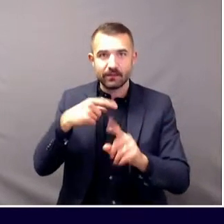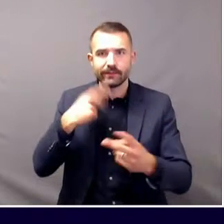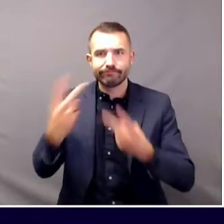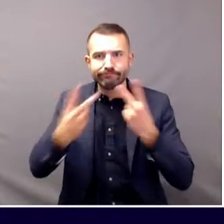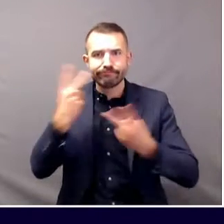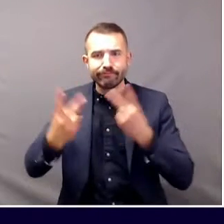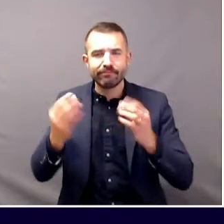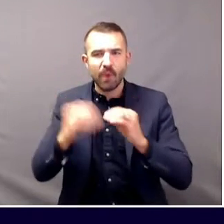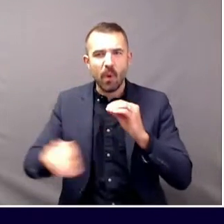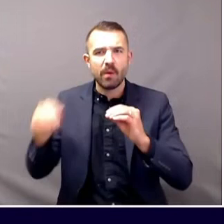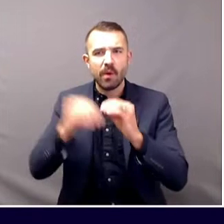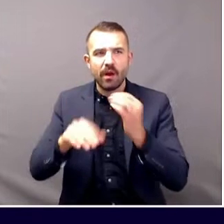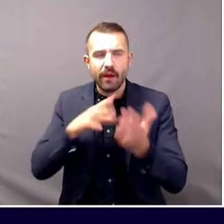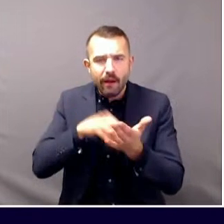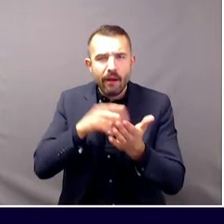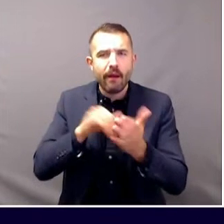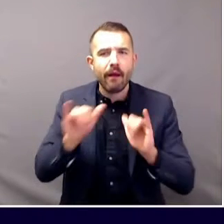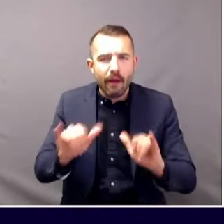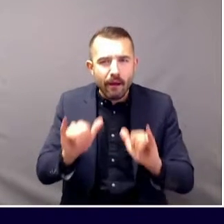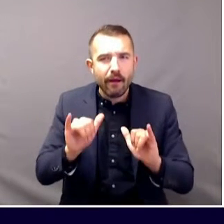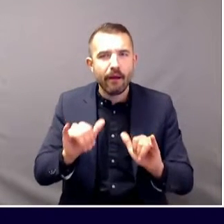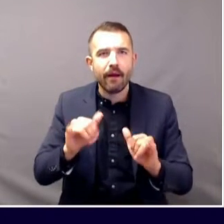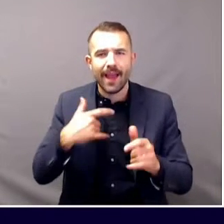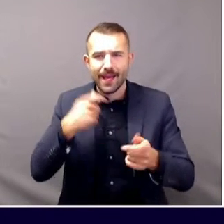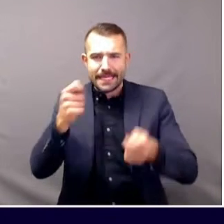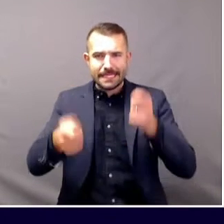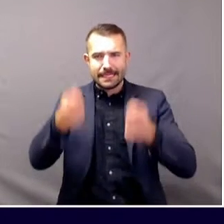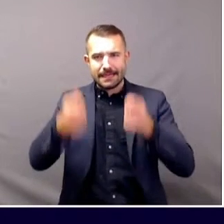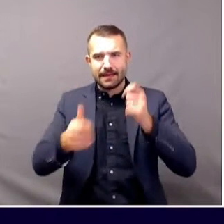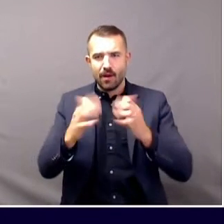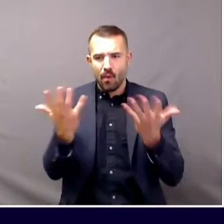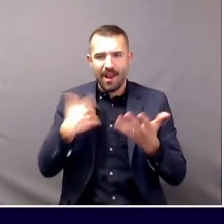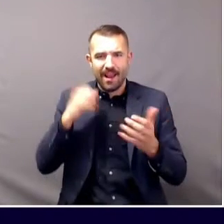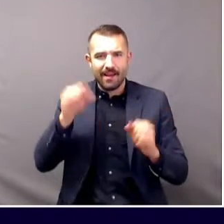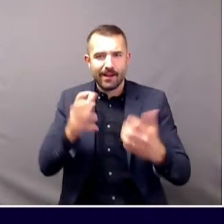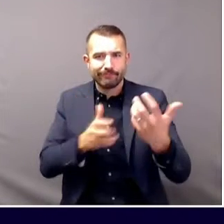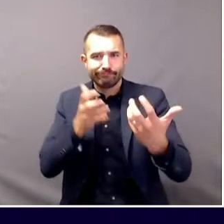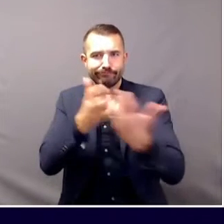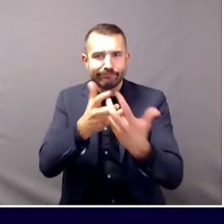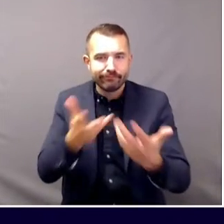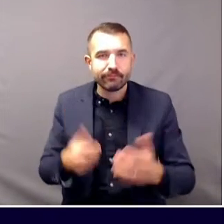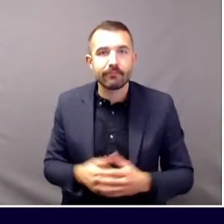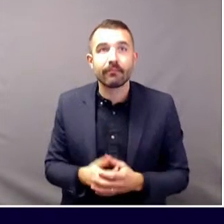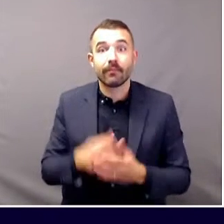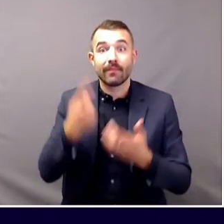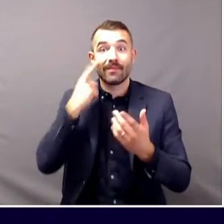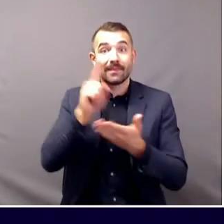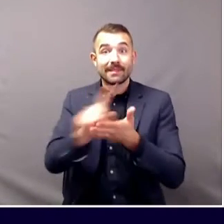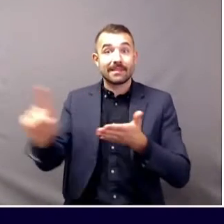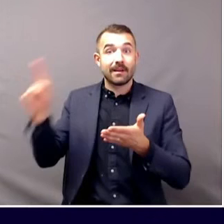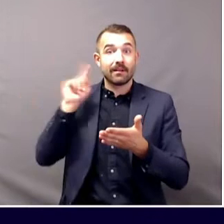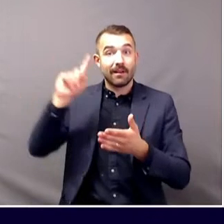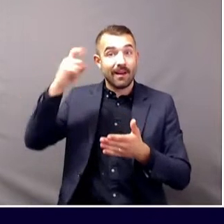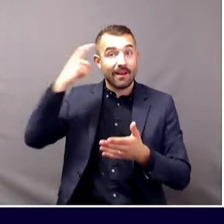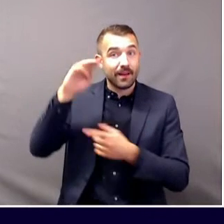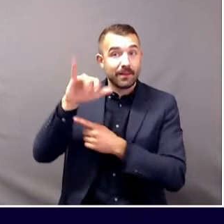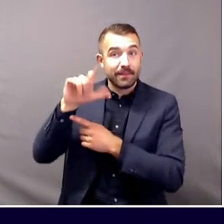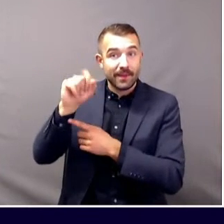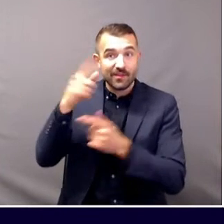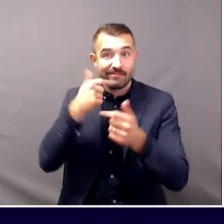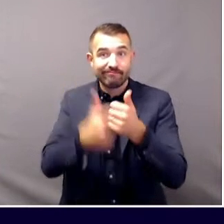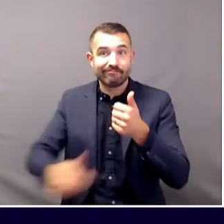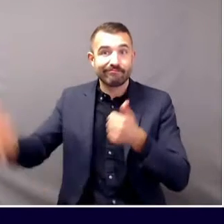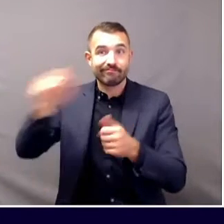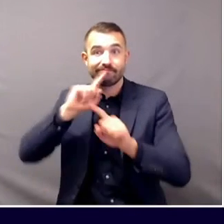see what's working, what may need to be improved. As you know, last week, Governor Mills did change her executive orders, limiting